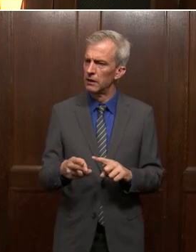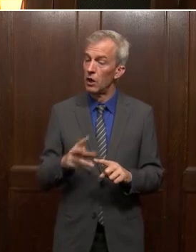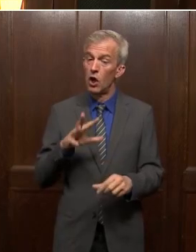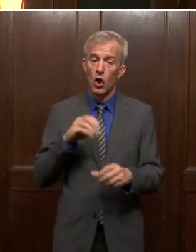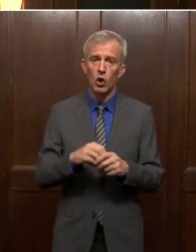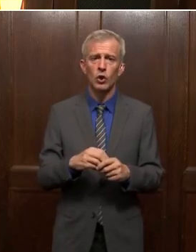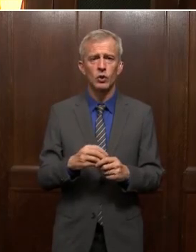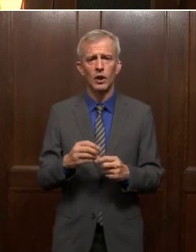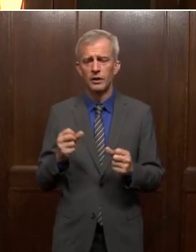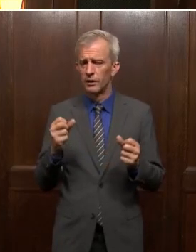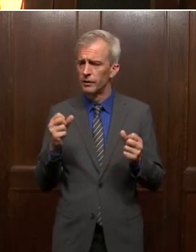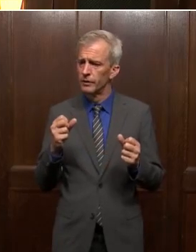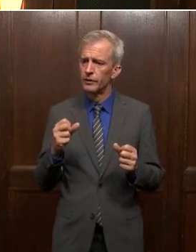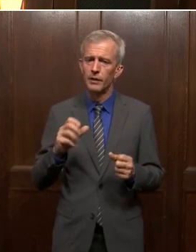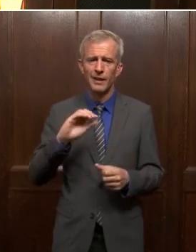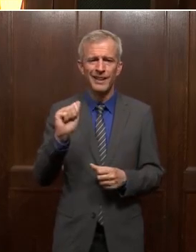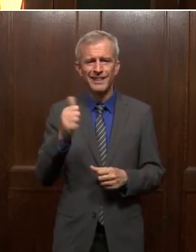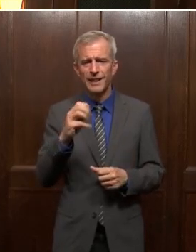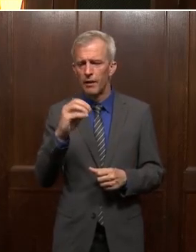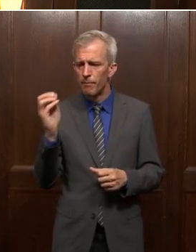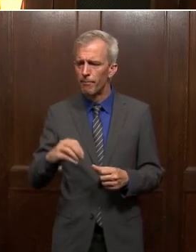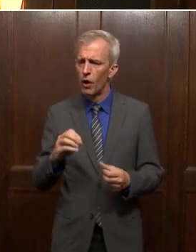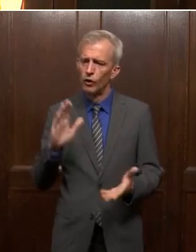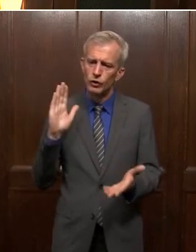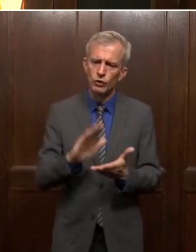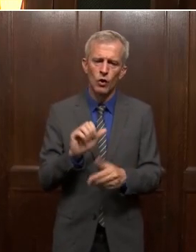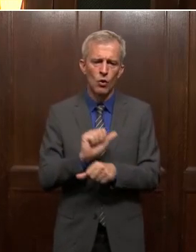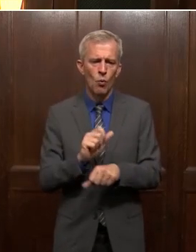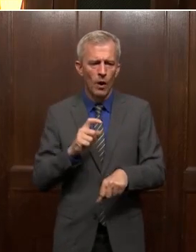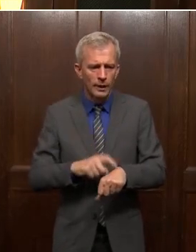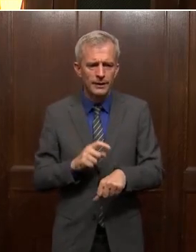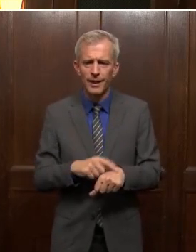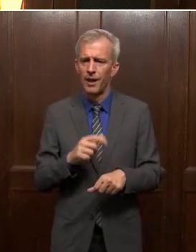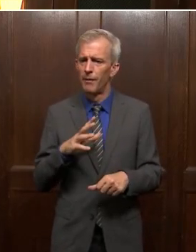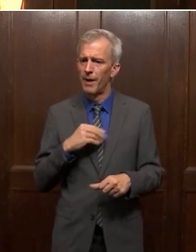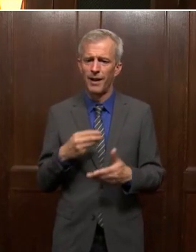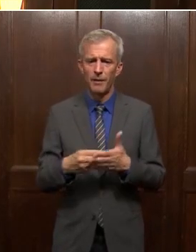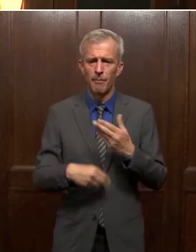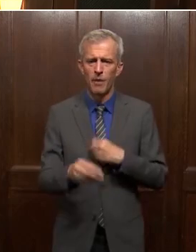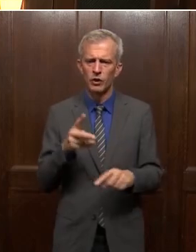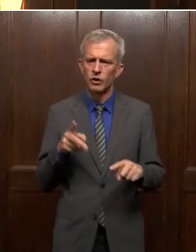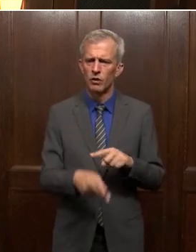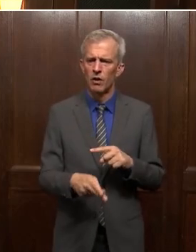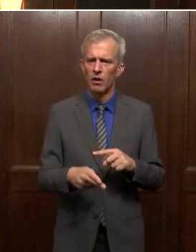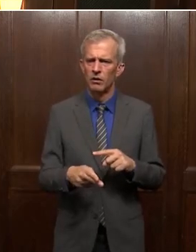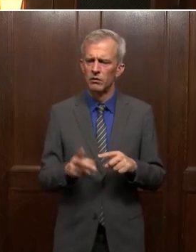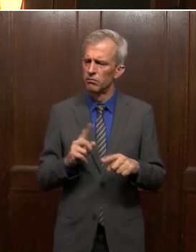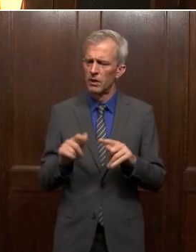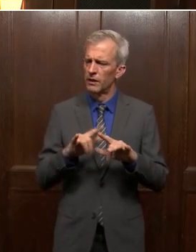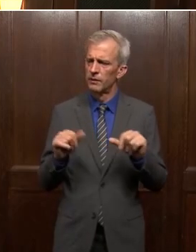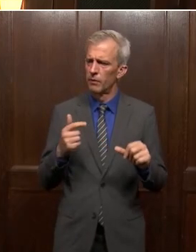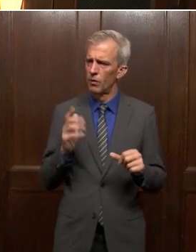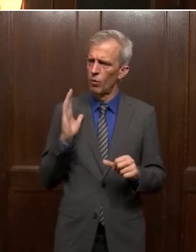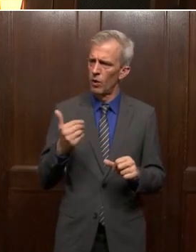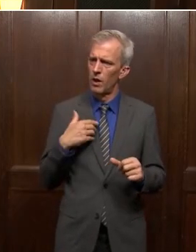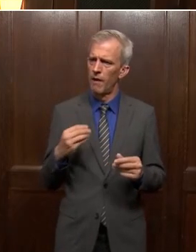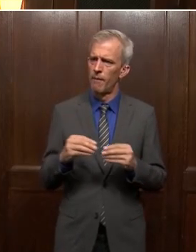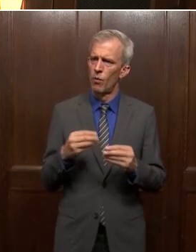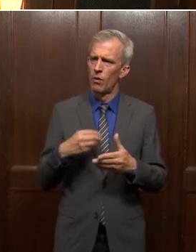of furloughs and virtually across-the-board budget cuts, when you'll have more money next year than this